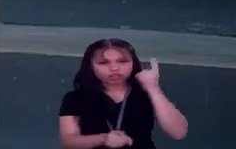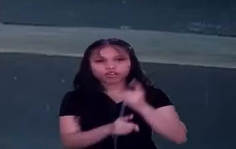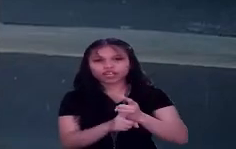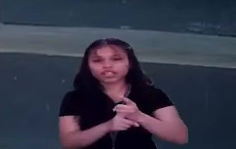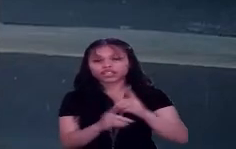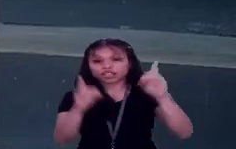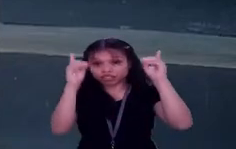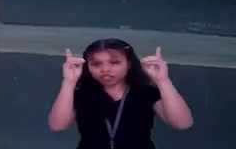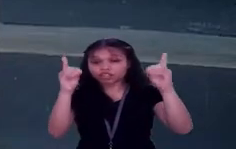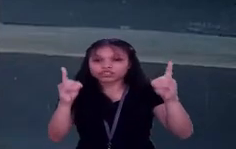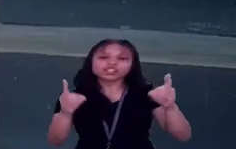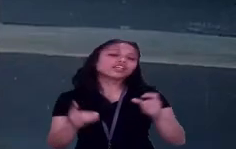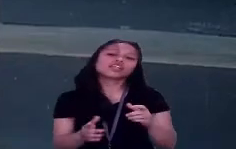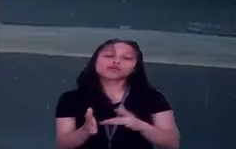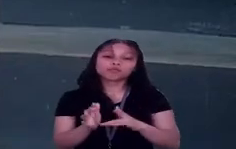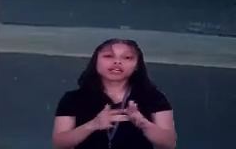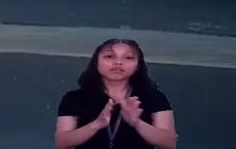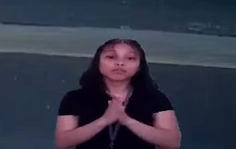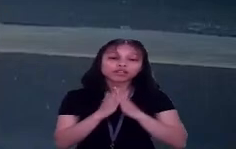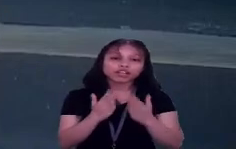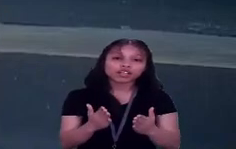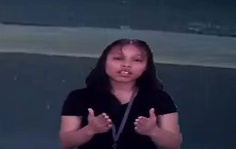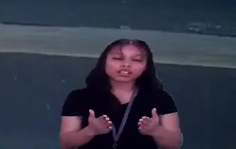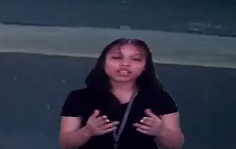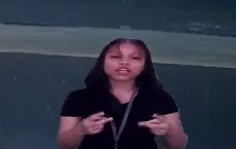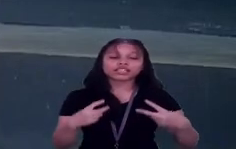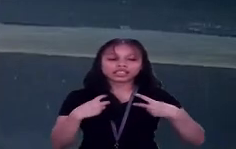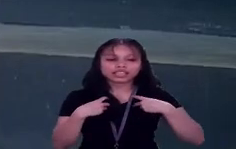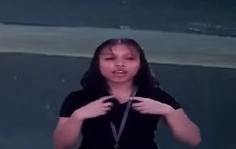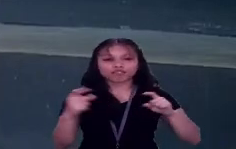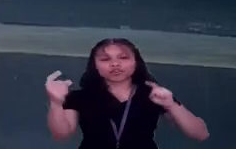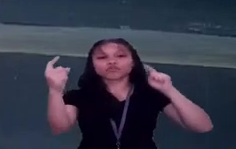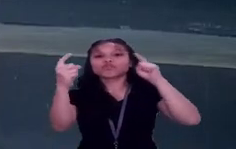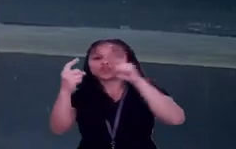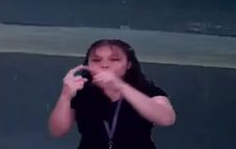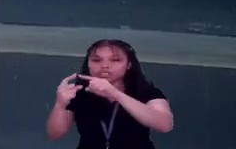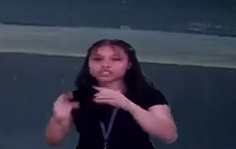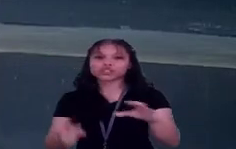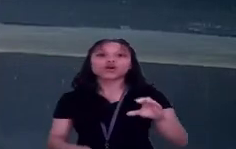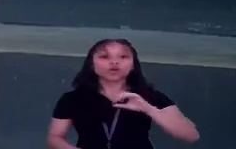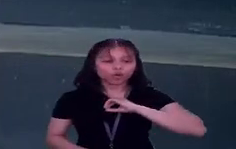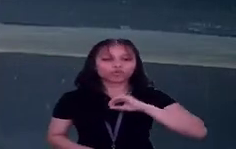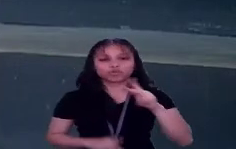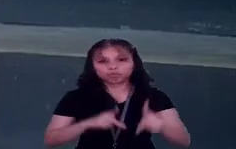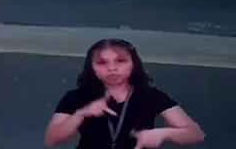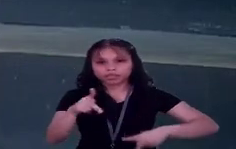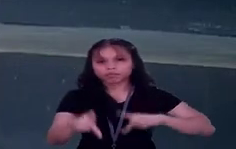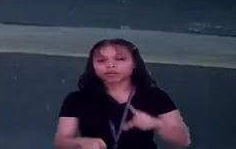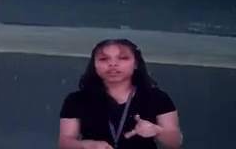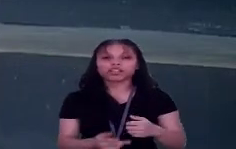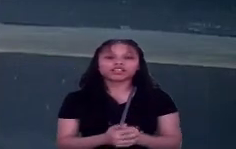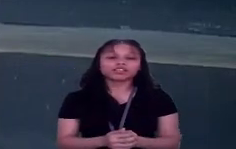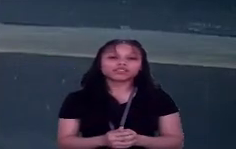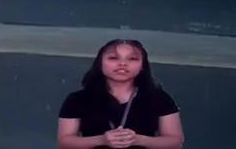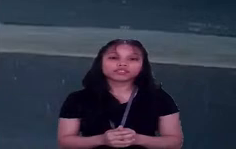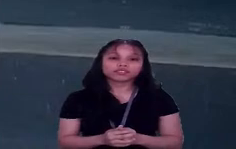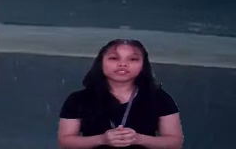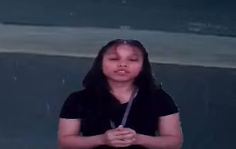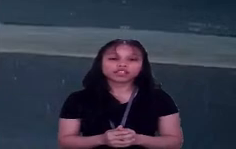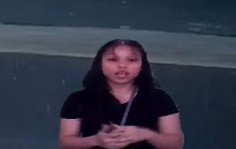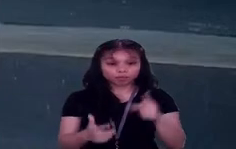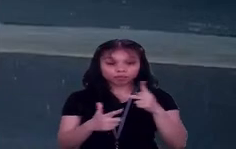doctrine, the right Bible doctrine, and eventually have them reach their own countrymen there in Armenia. So also I'll